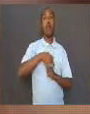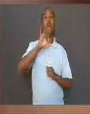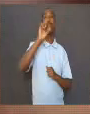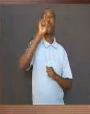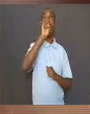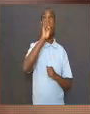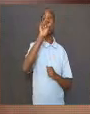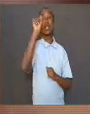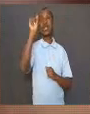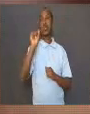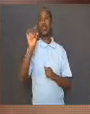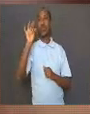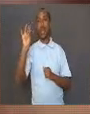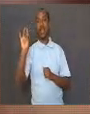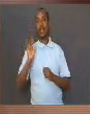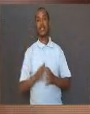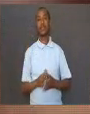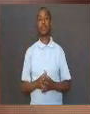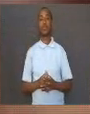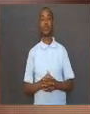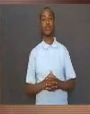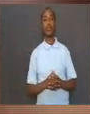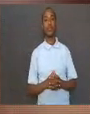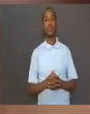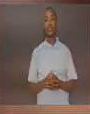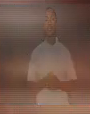ratio of 1 to 8.